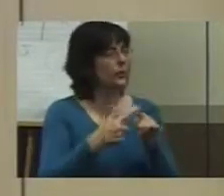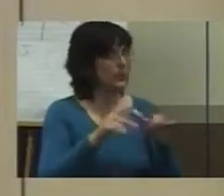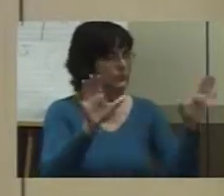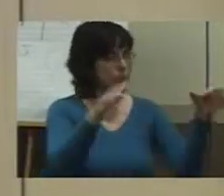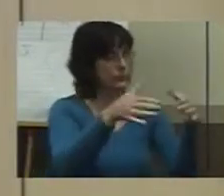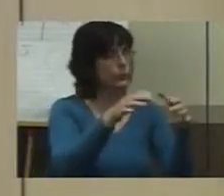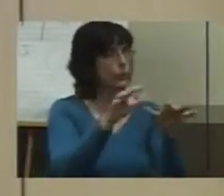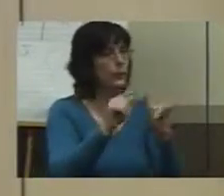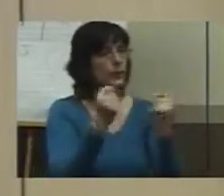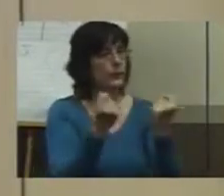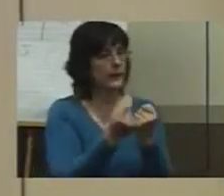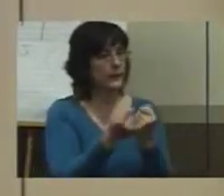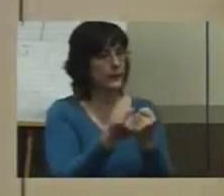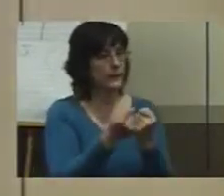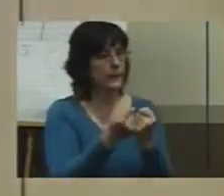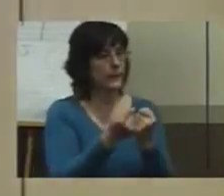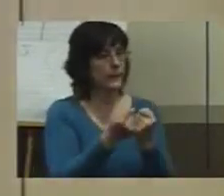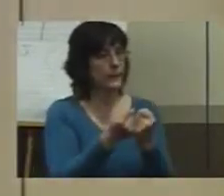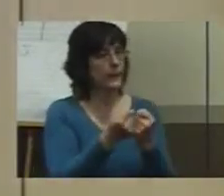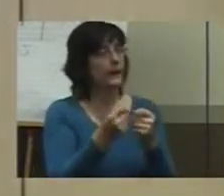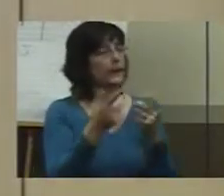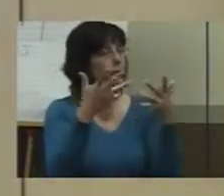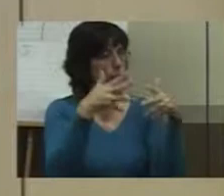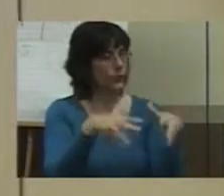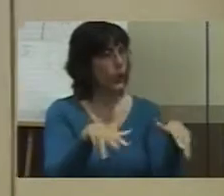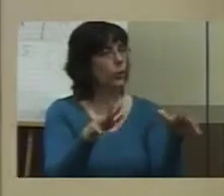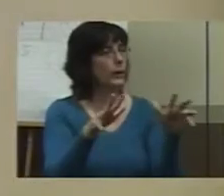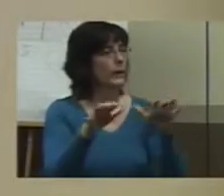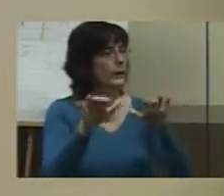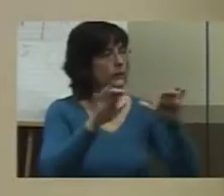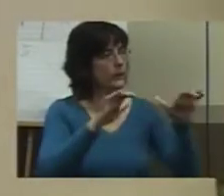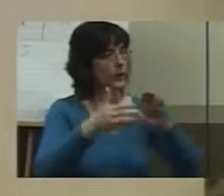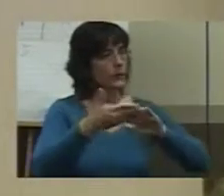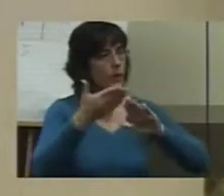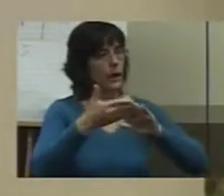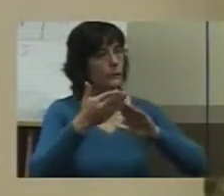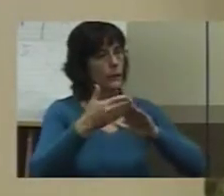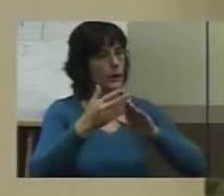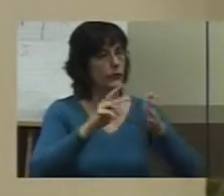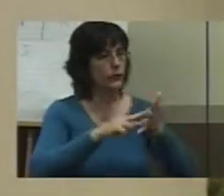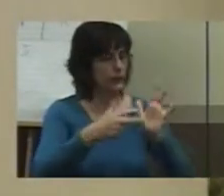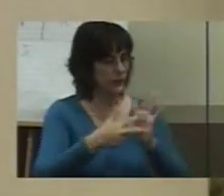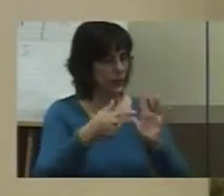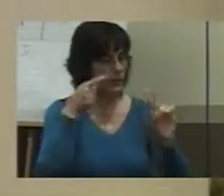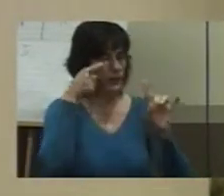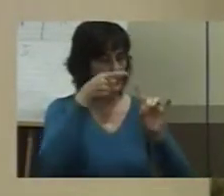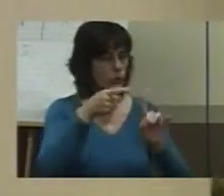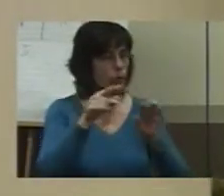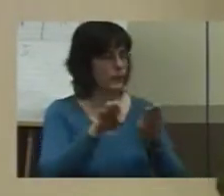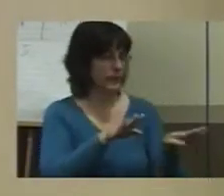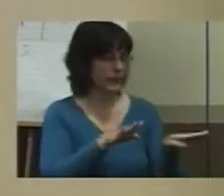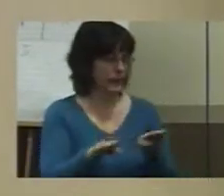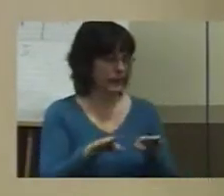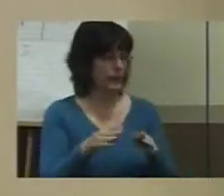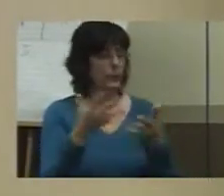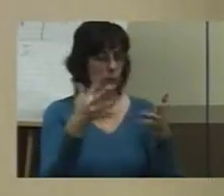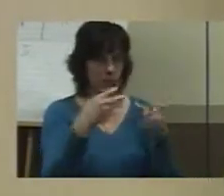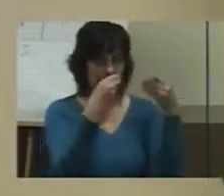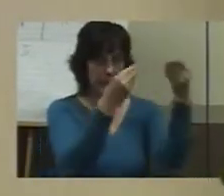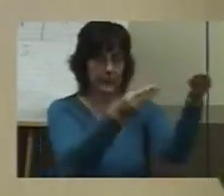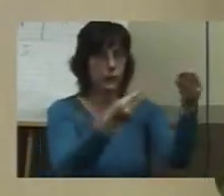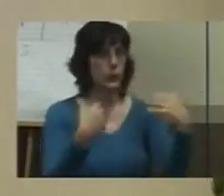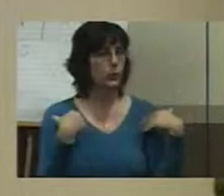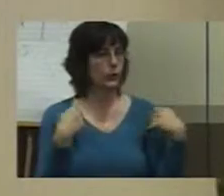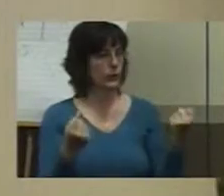together with your team, and you've already done your operational definition of the target behavior. We've given you